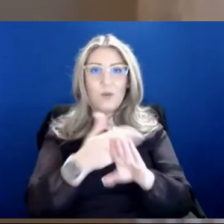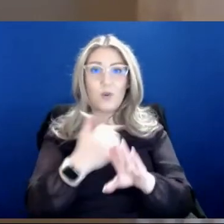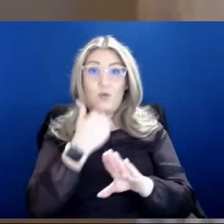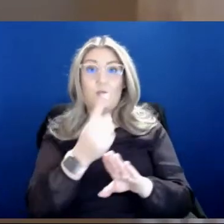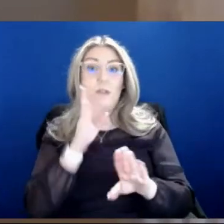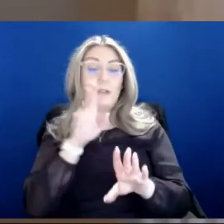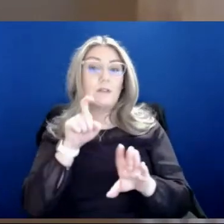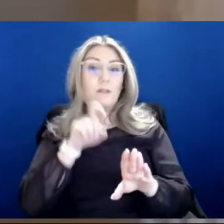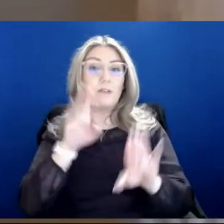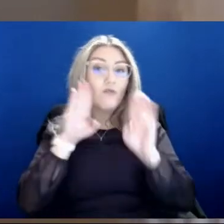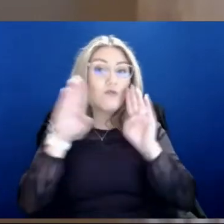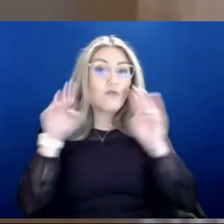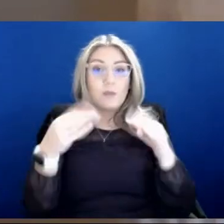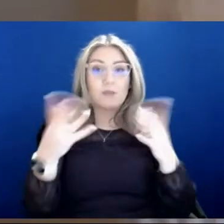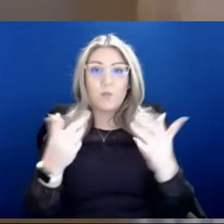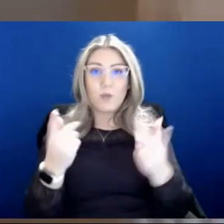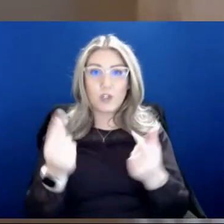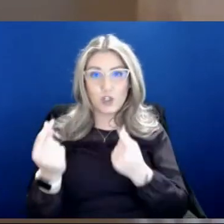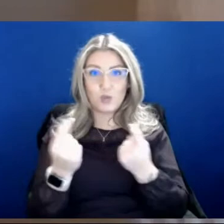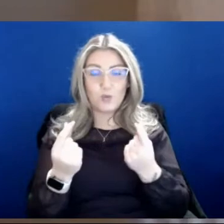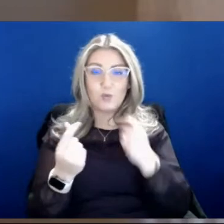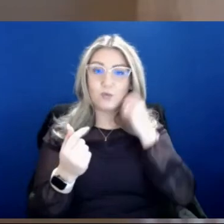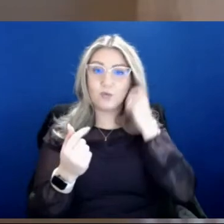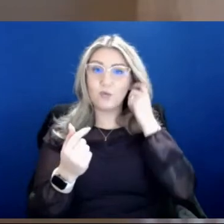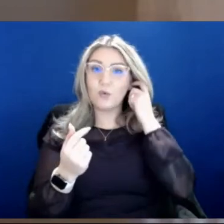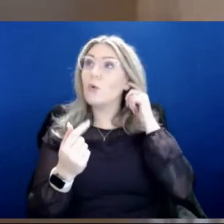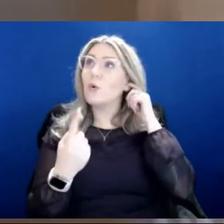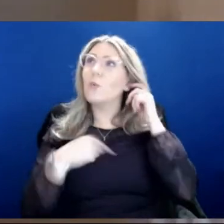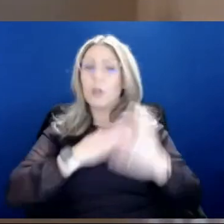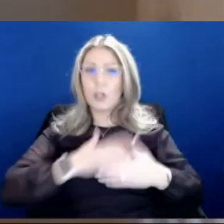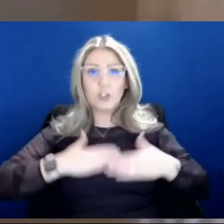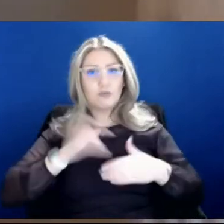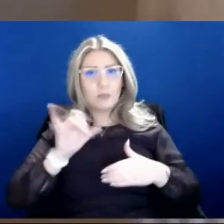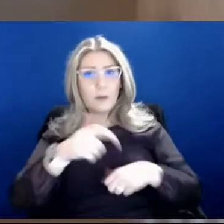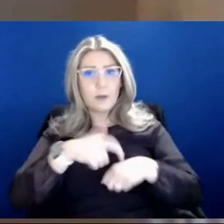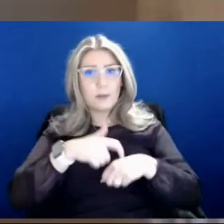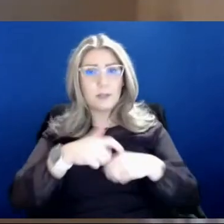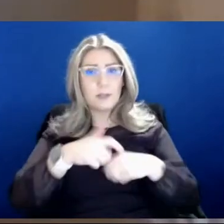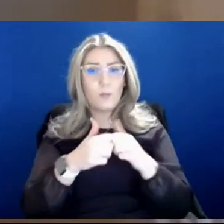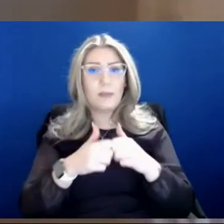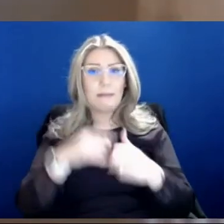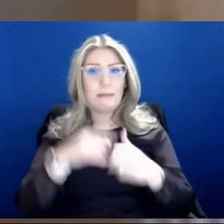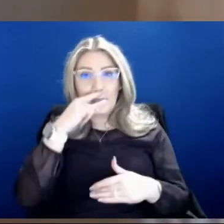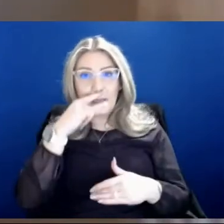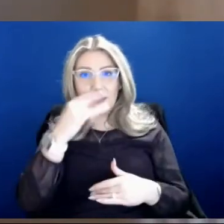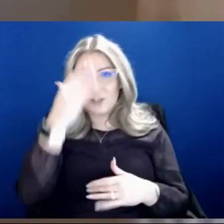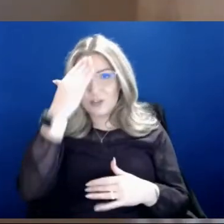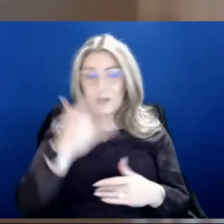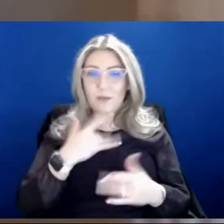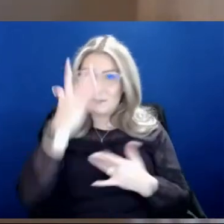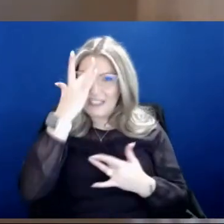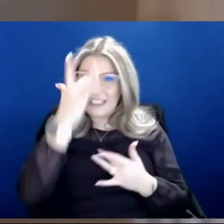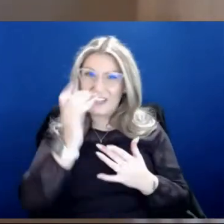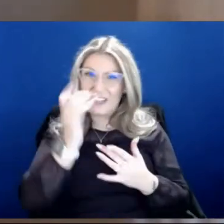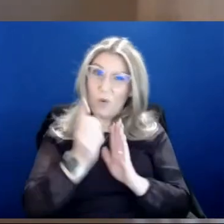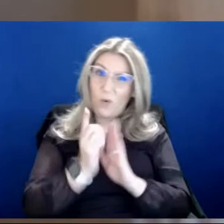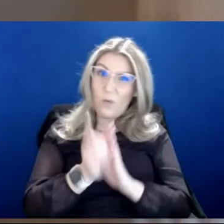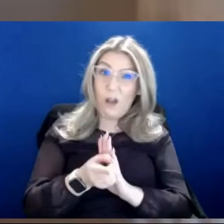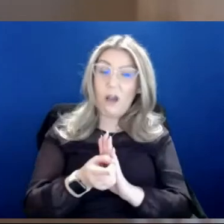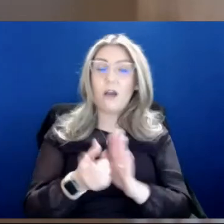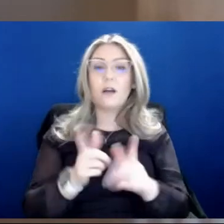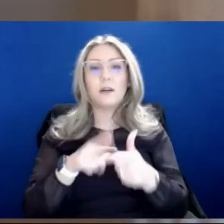focus on what we were doing. So we enjoyed that time with the kids, knowing I would be sick for a while. And then